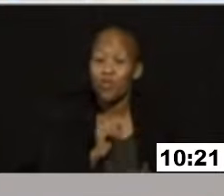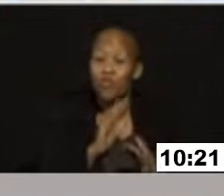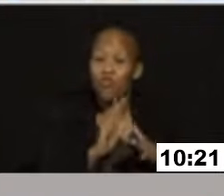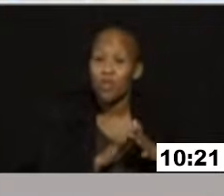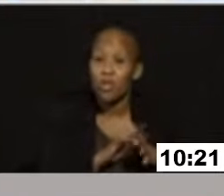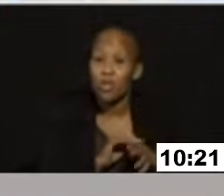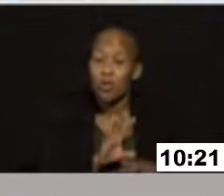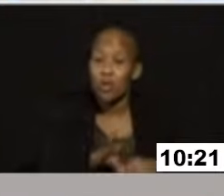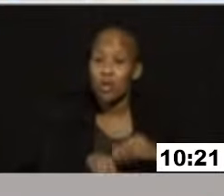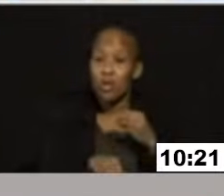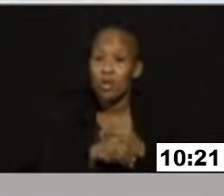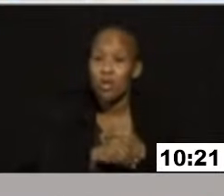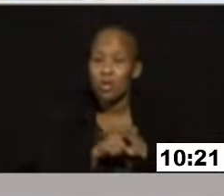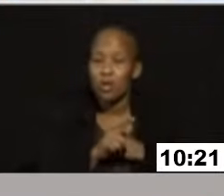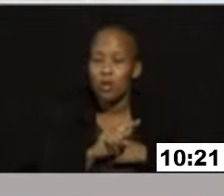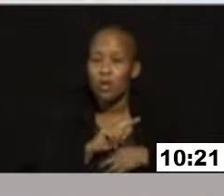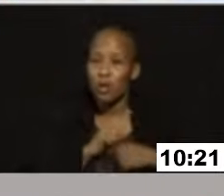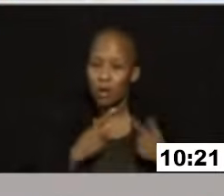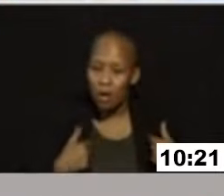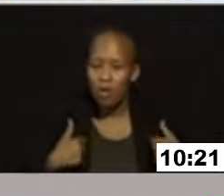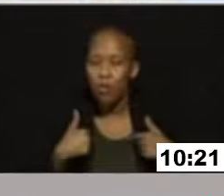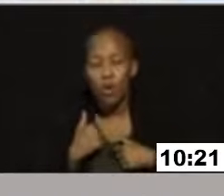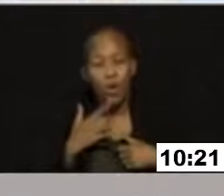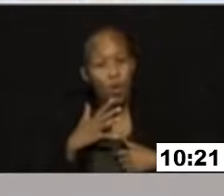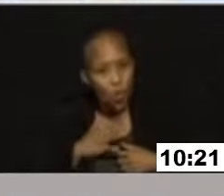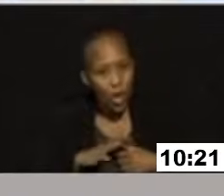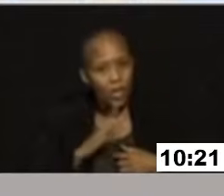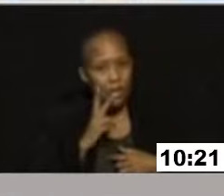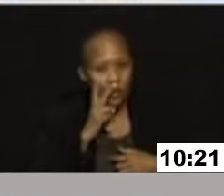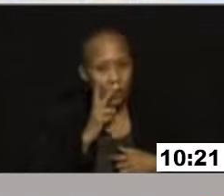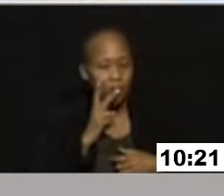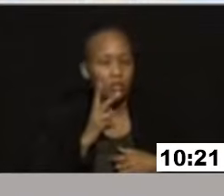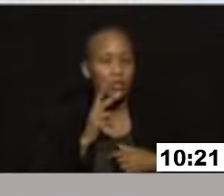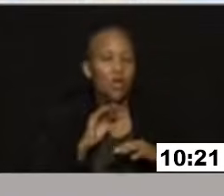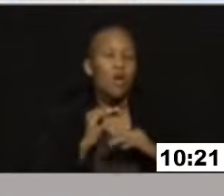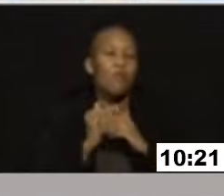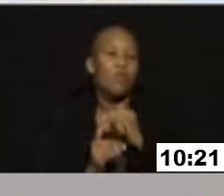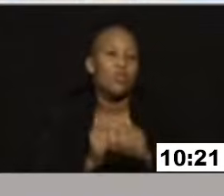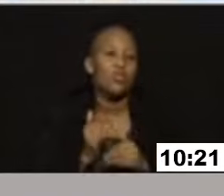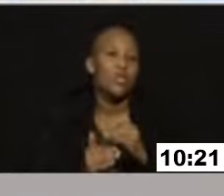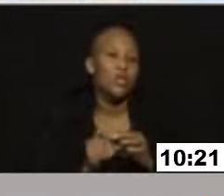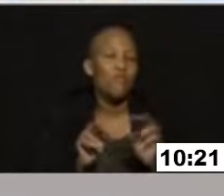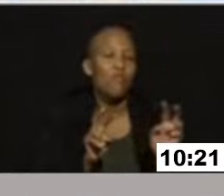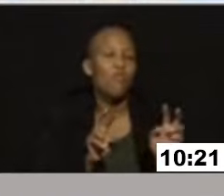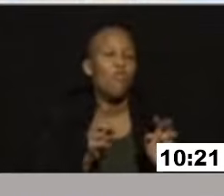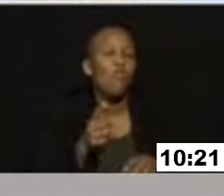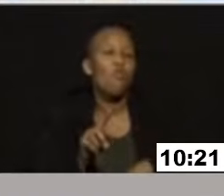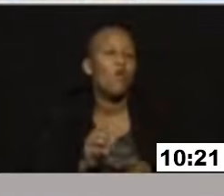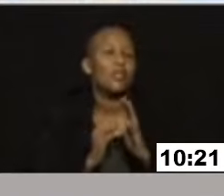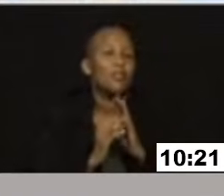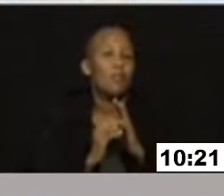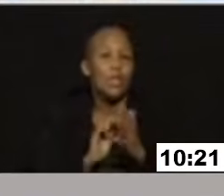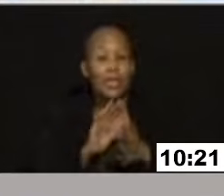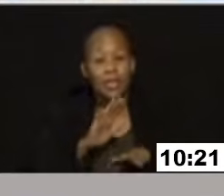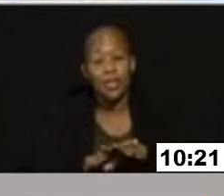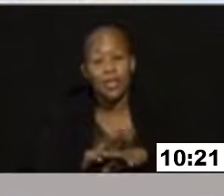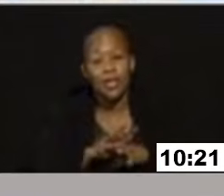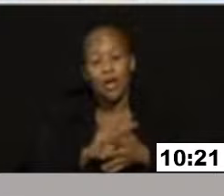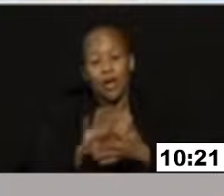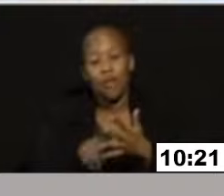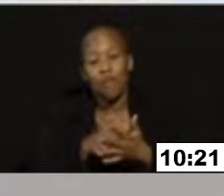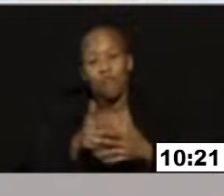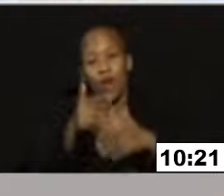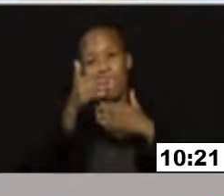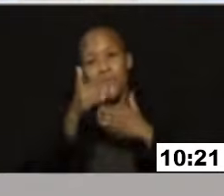for a procedure, and the only procedure in terms of timeframes and what had to be put up was sitting